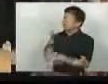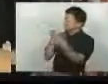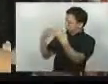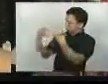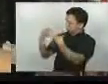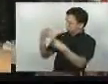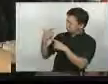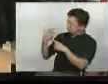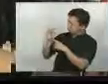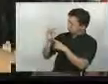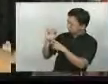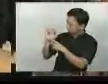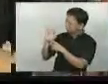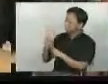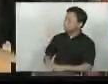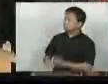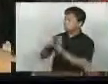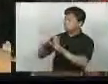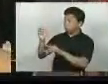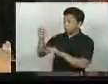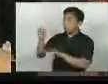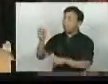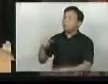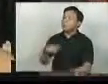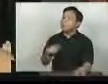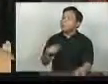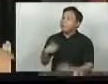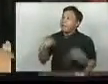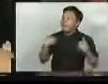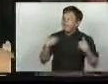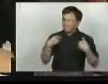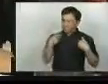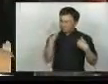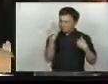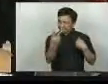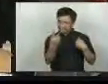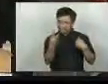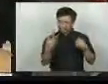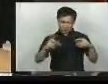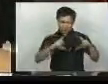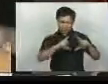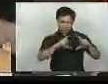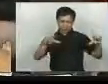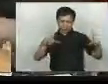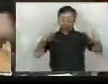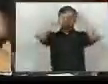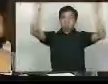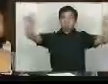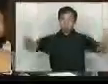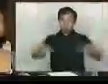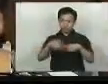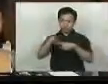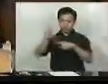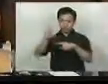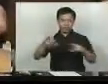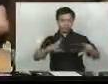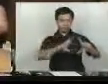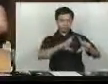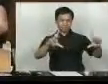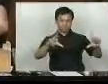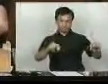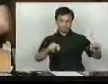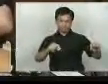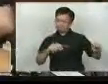probably wondering why there's a little window of our sign language interpreter. I'm very pleased